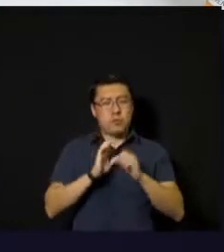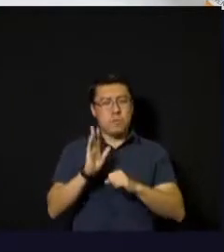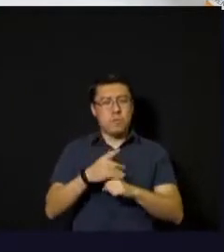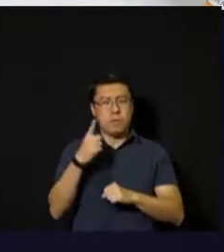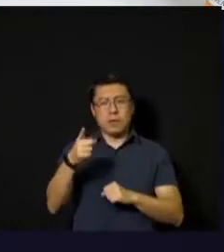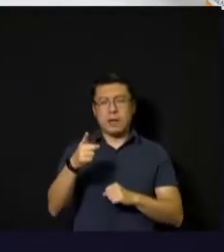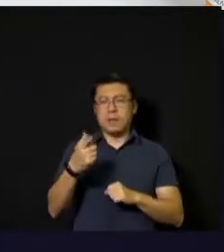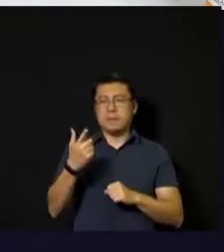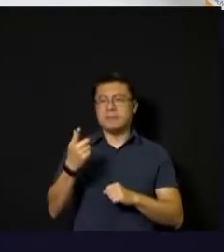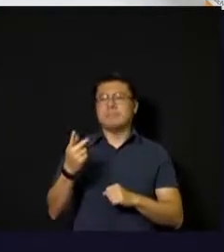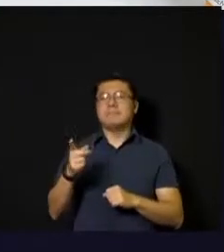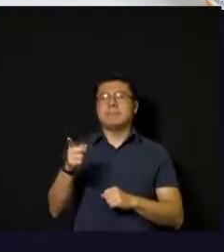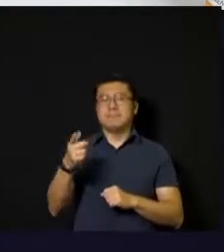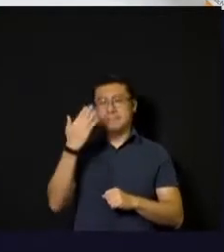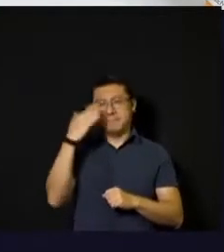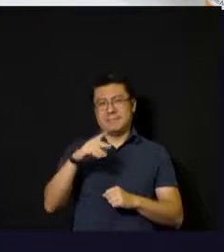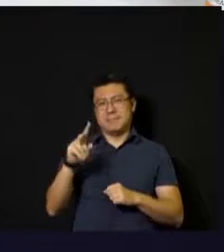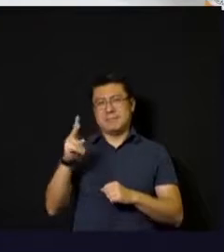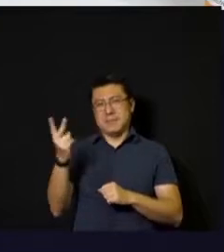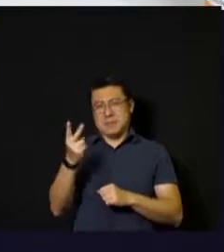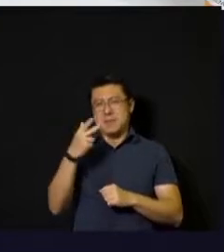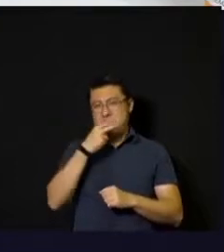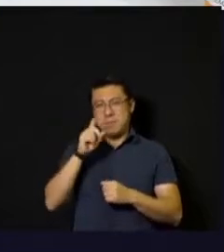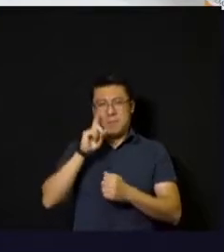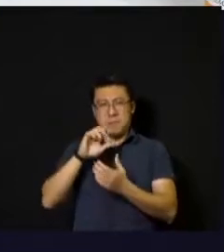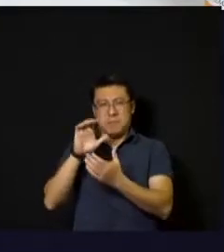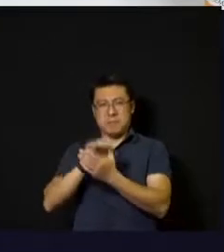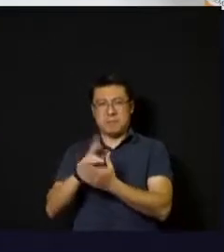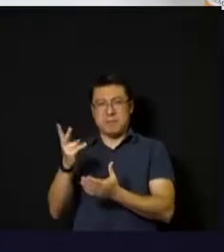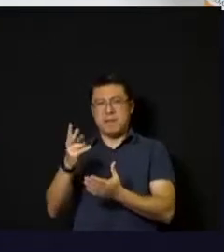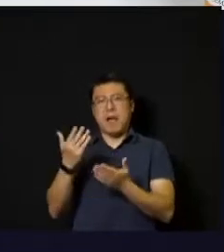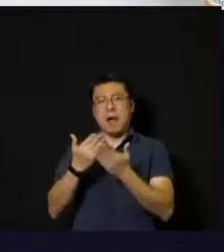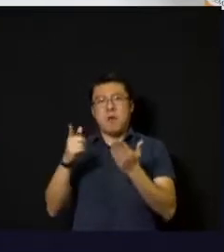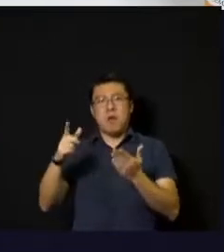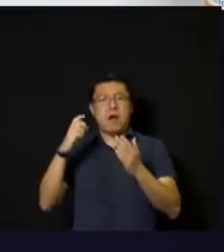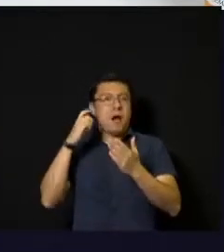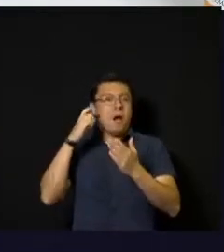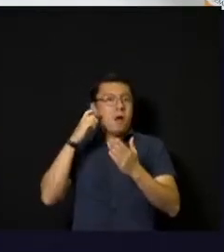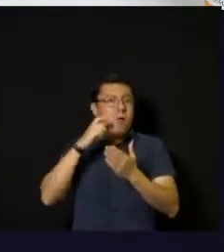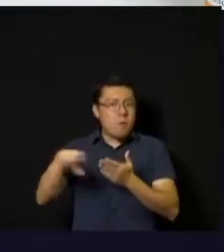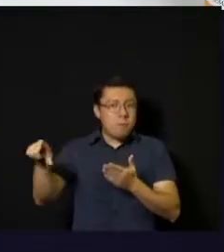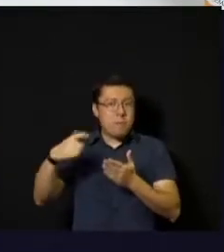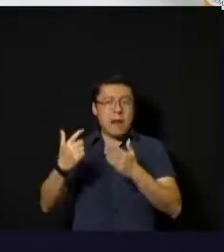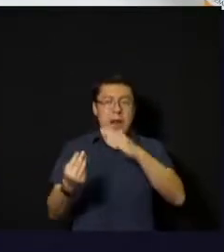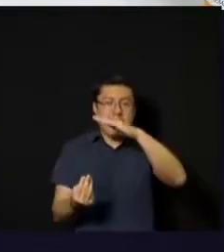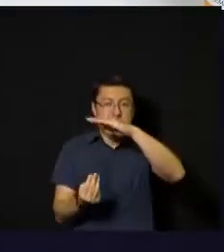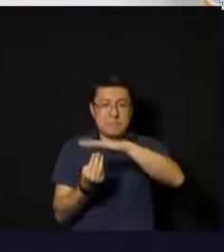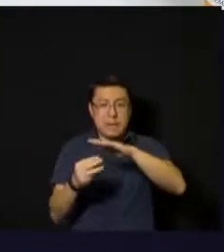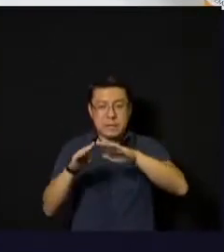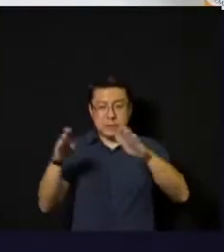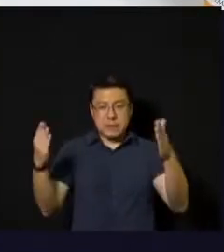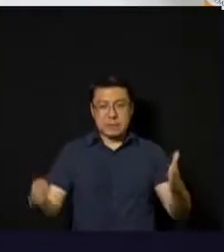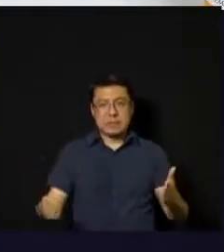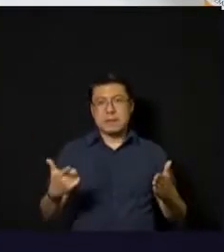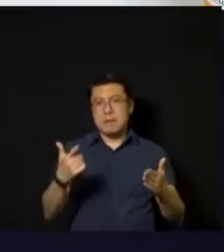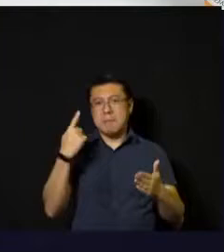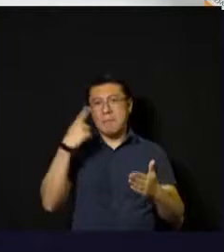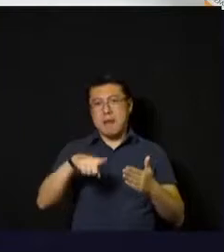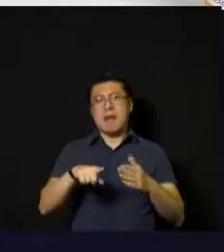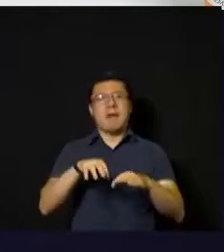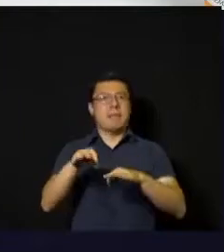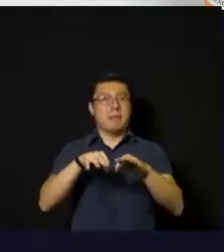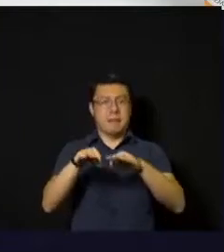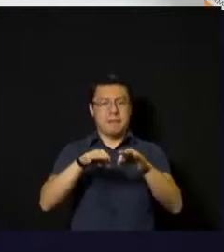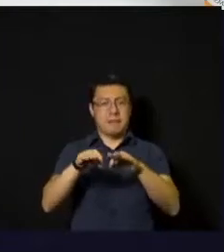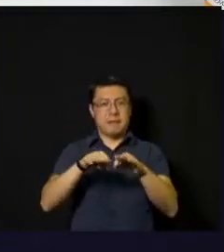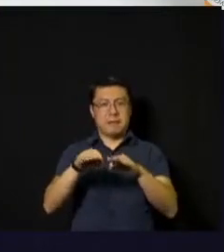excited because we were able to buy ourselves our desk, and we were able to make a space in our house, and